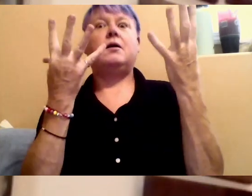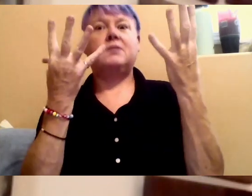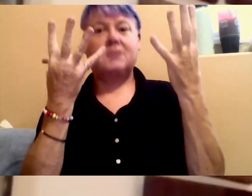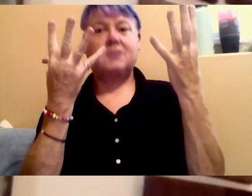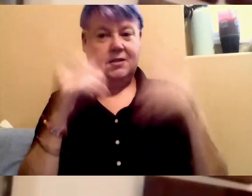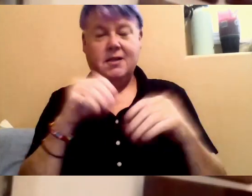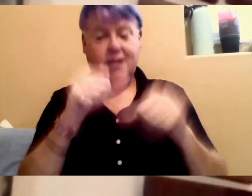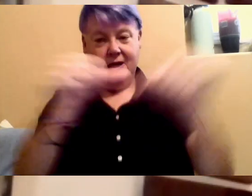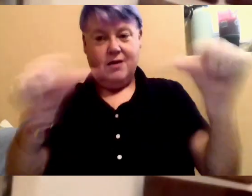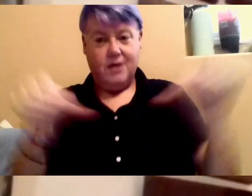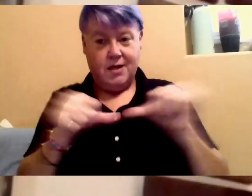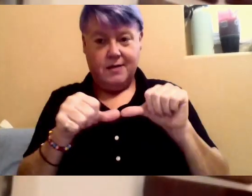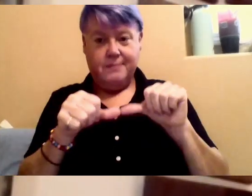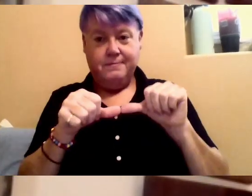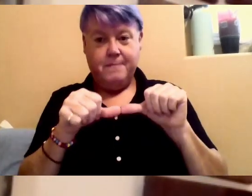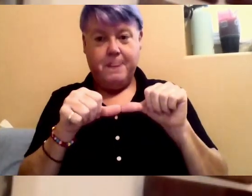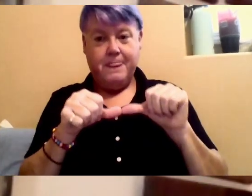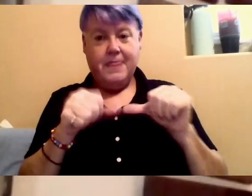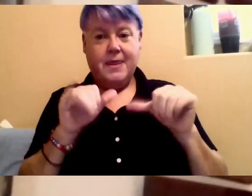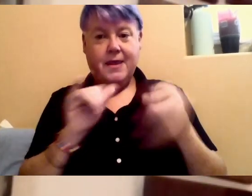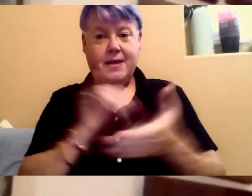area that